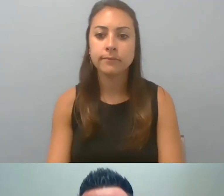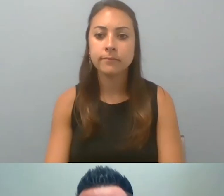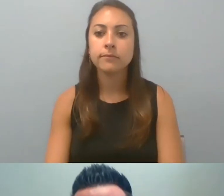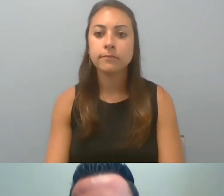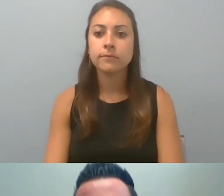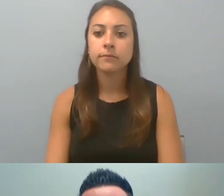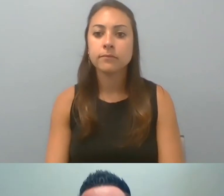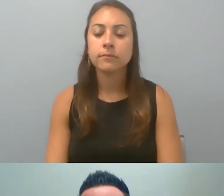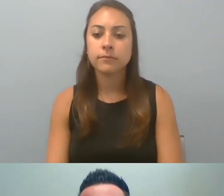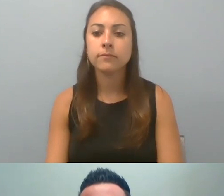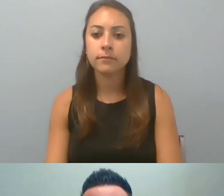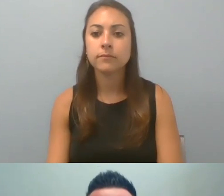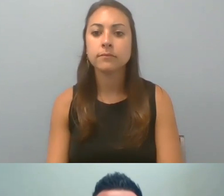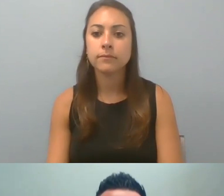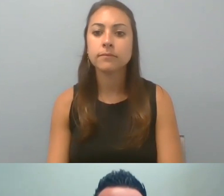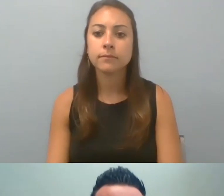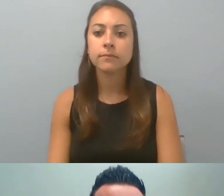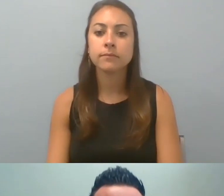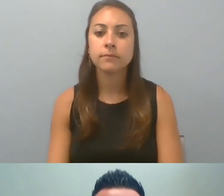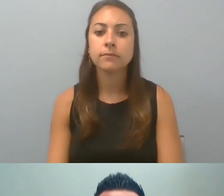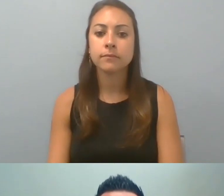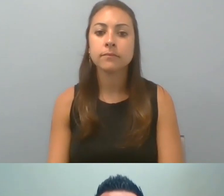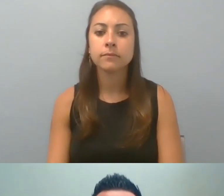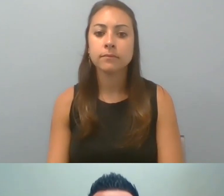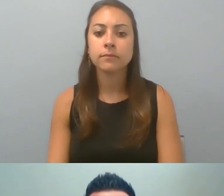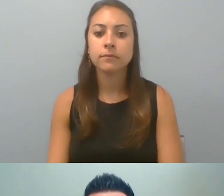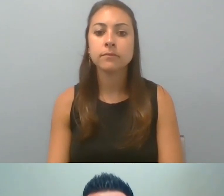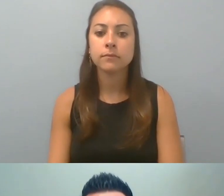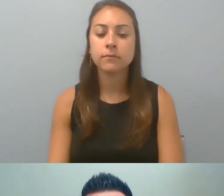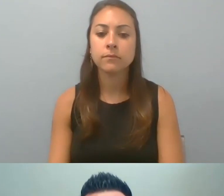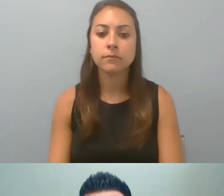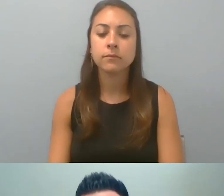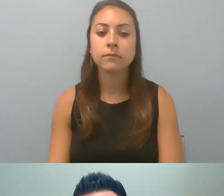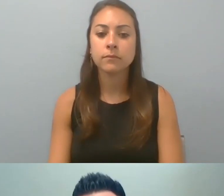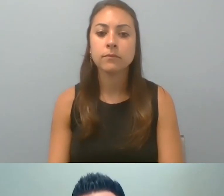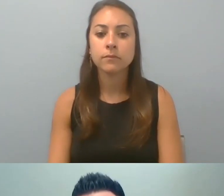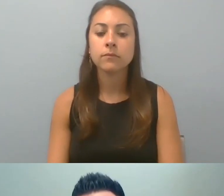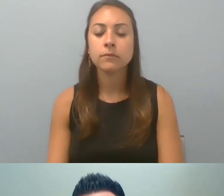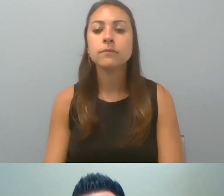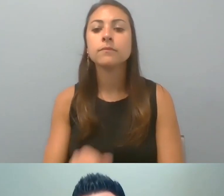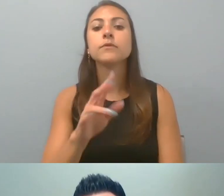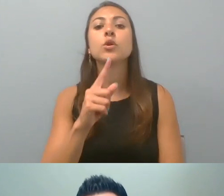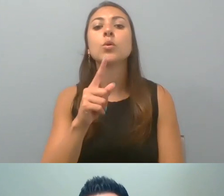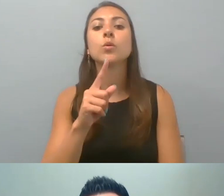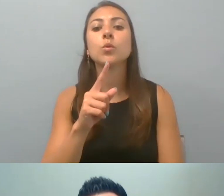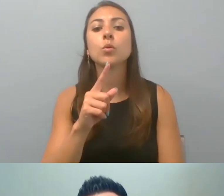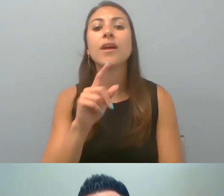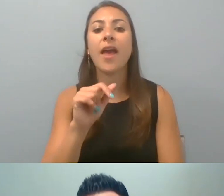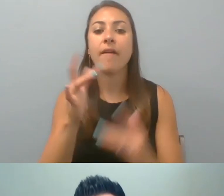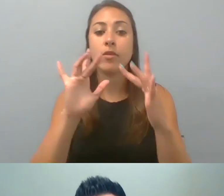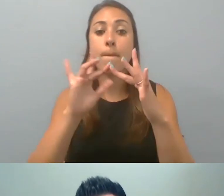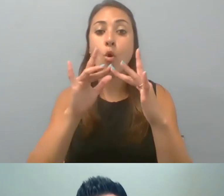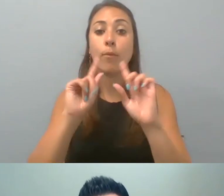Yeah, I can take this one. So we mentioned the Get portal and the Get food piece for mobile ordering. So that's